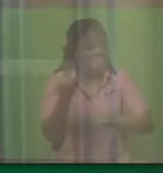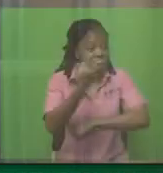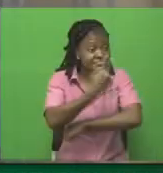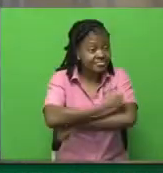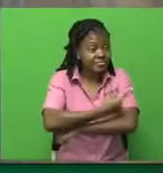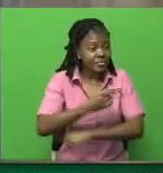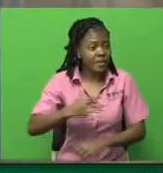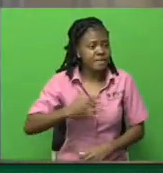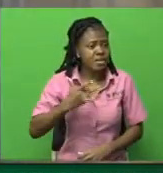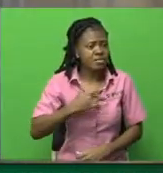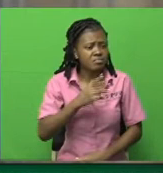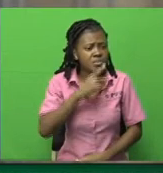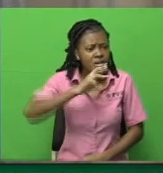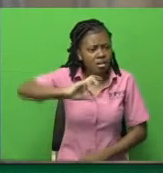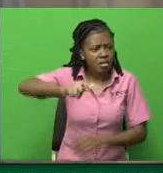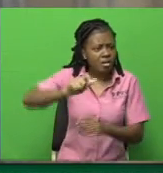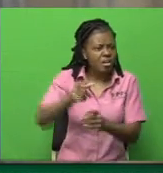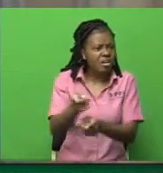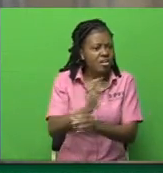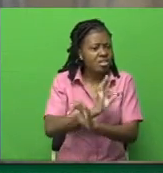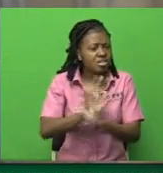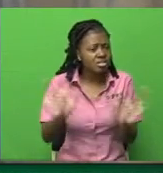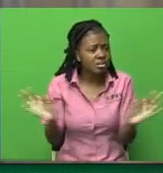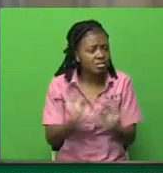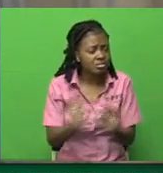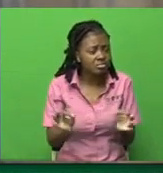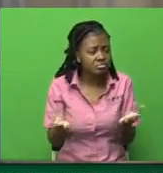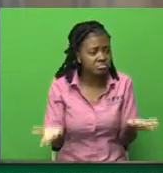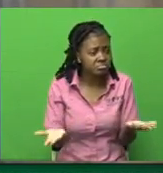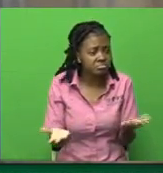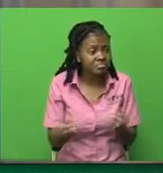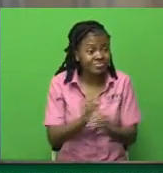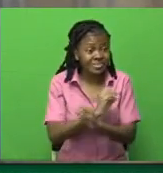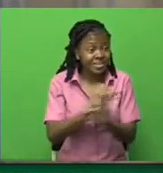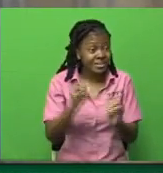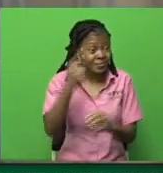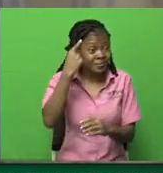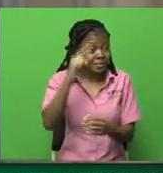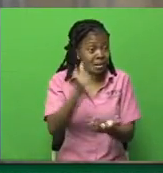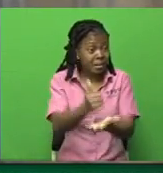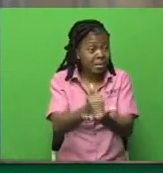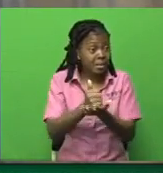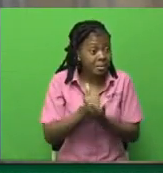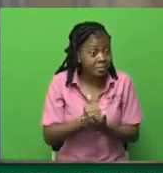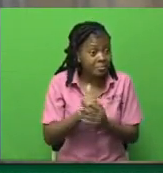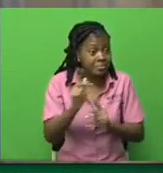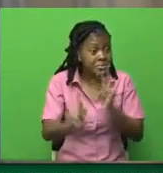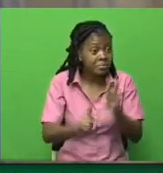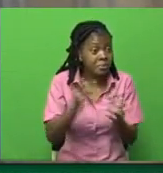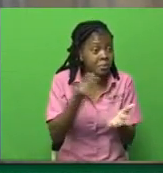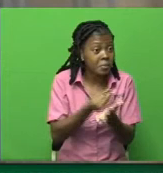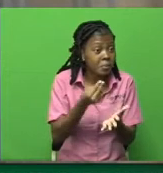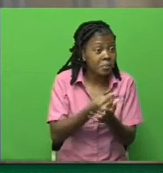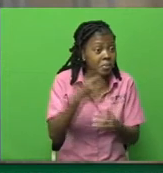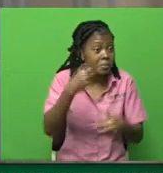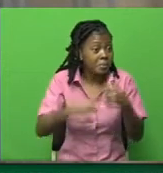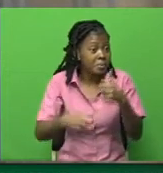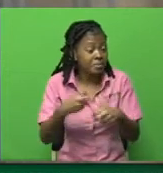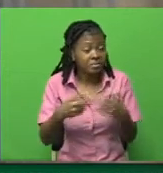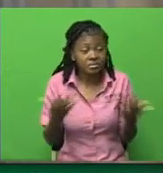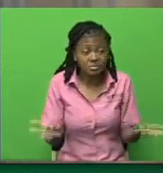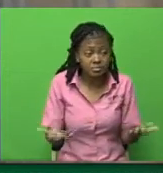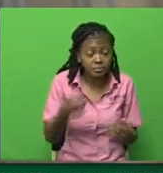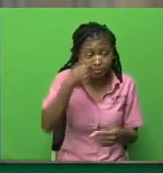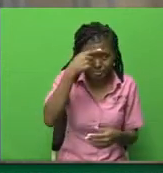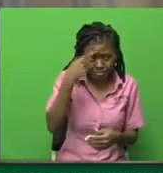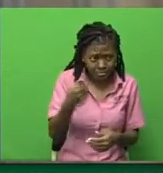UPS we saw nothing to reduce the financial challenges that Tienda is experiencing concerning the billions in debt